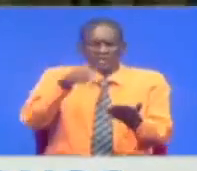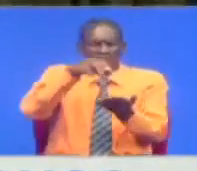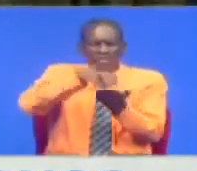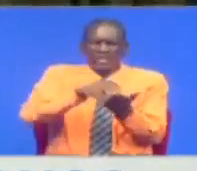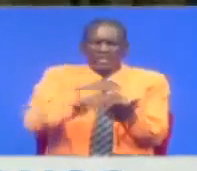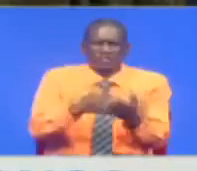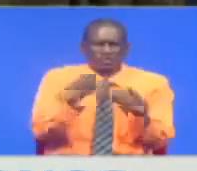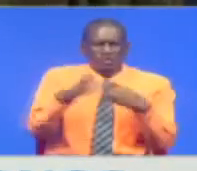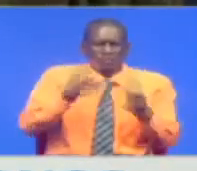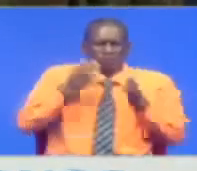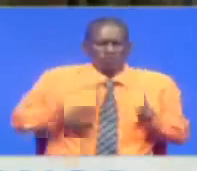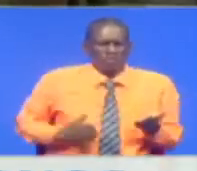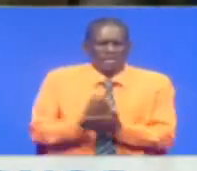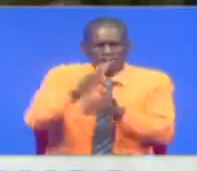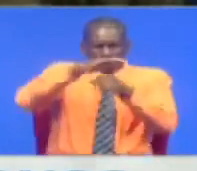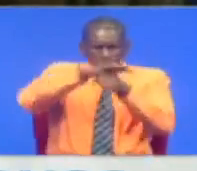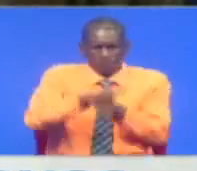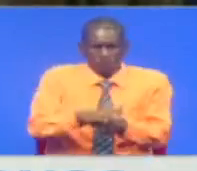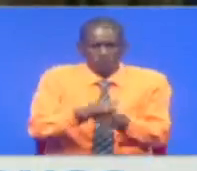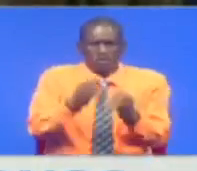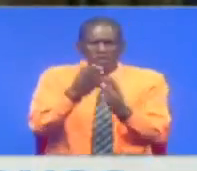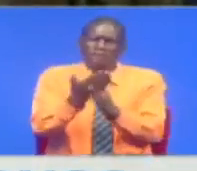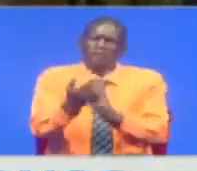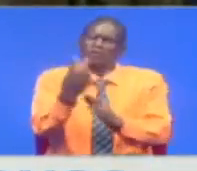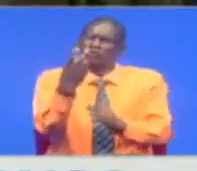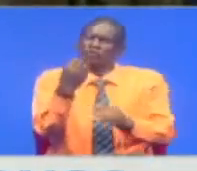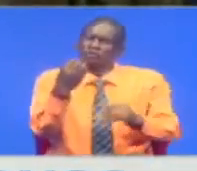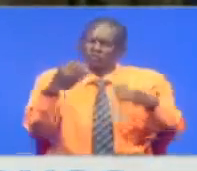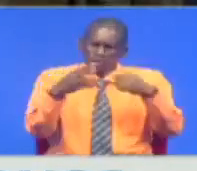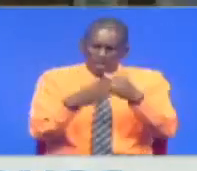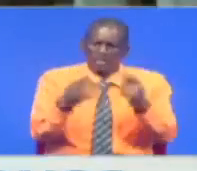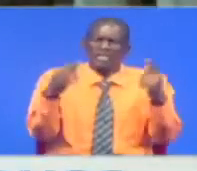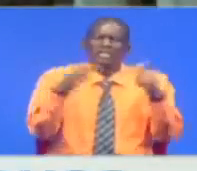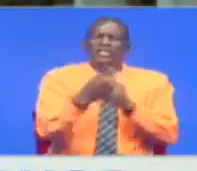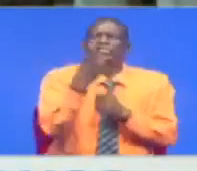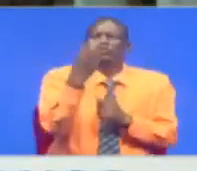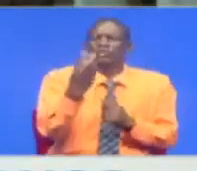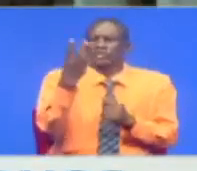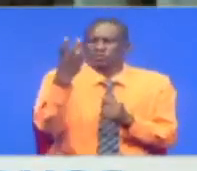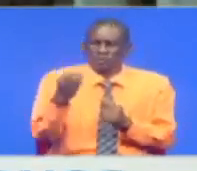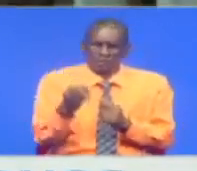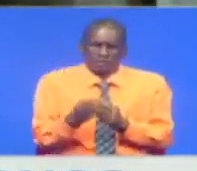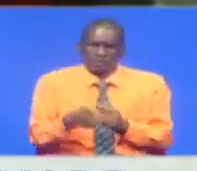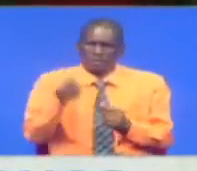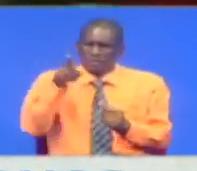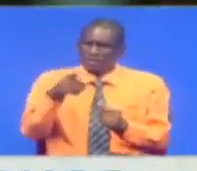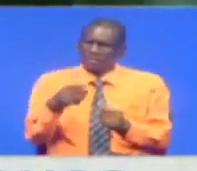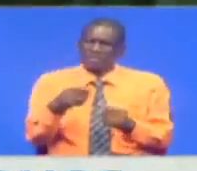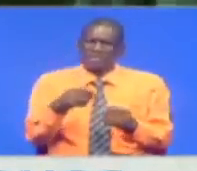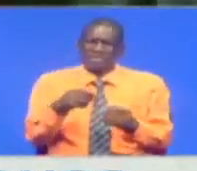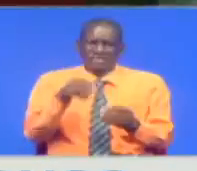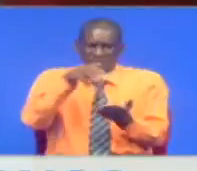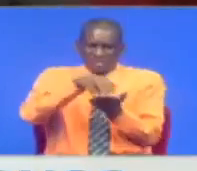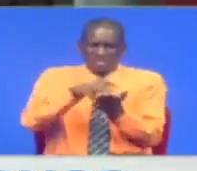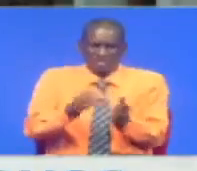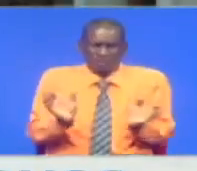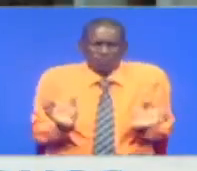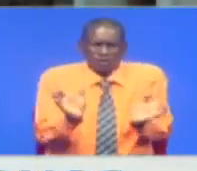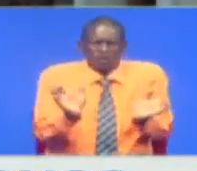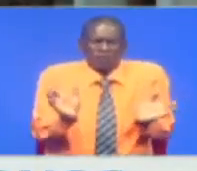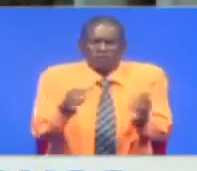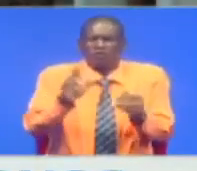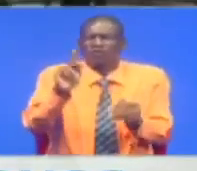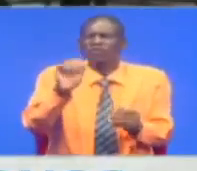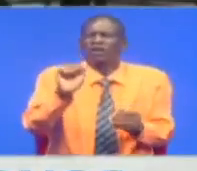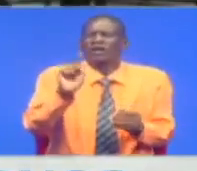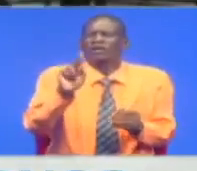string of human rights abuses between 2009 to 2020. These claims have piled on the pressure on Kakuzi,